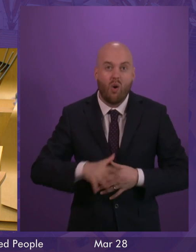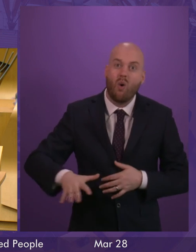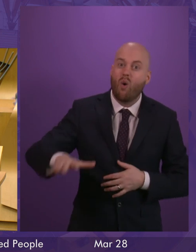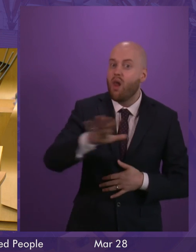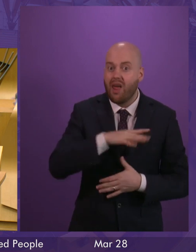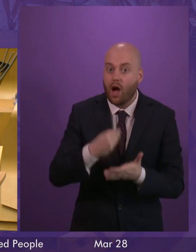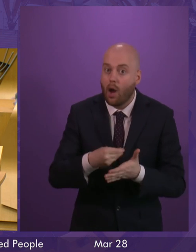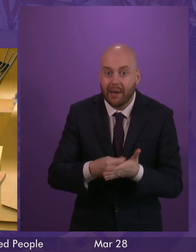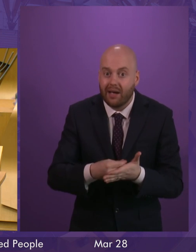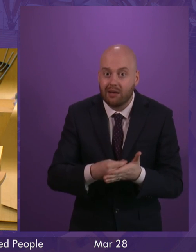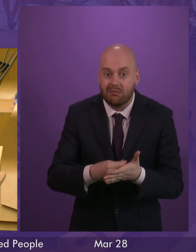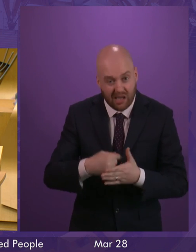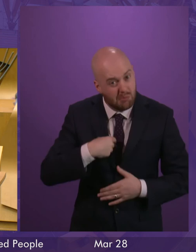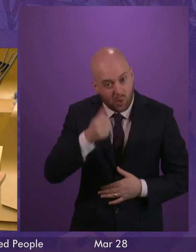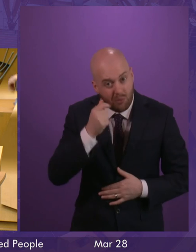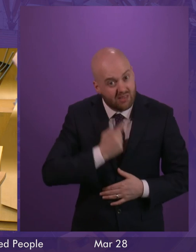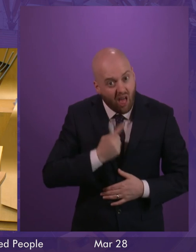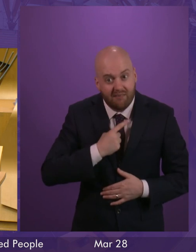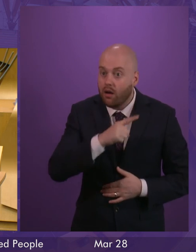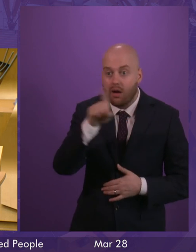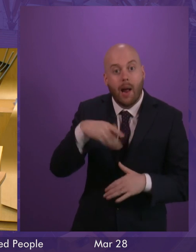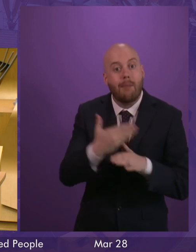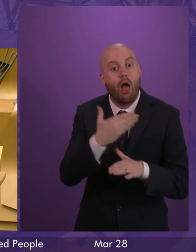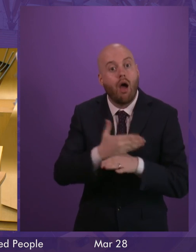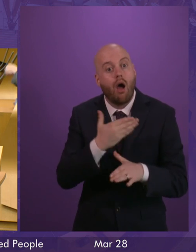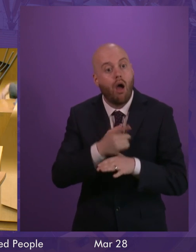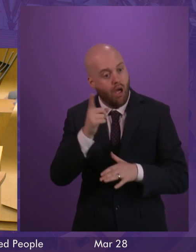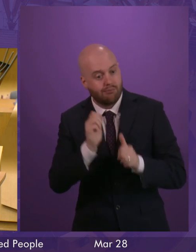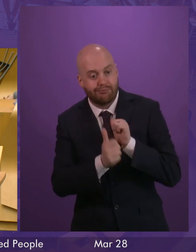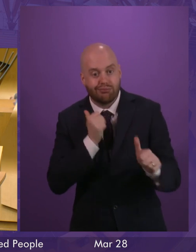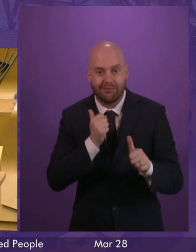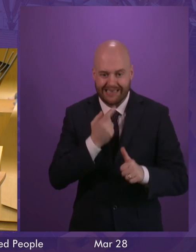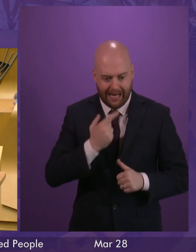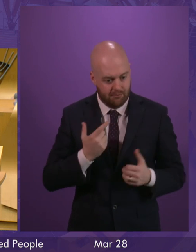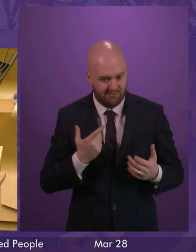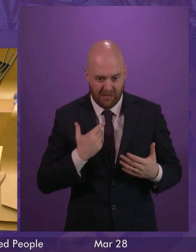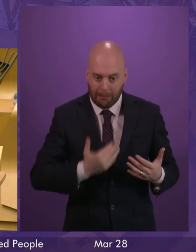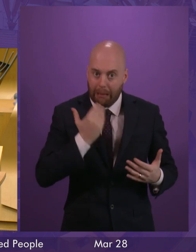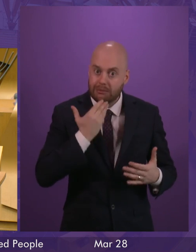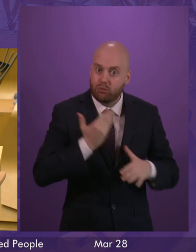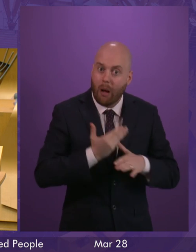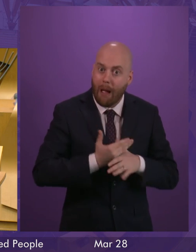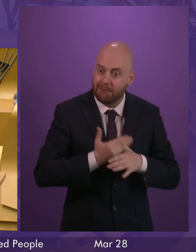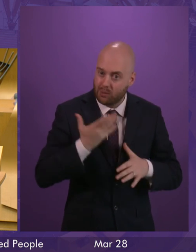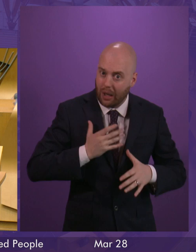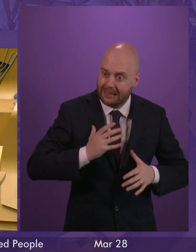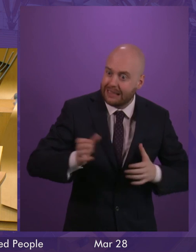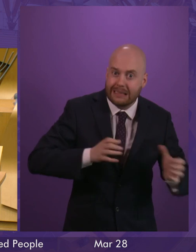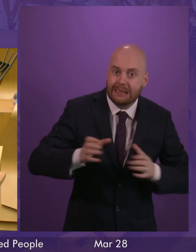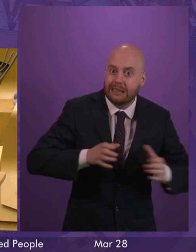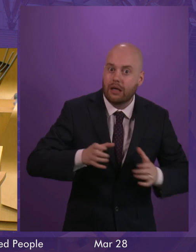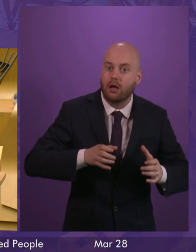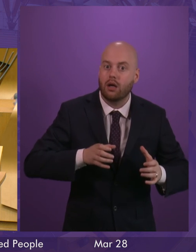know certainly from the many employers coming forward to speak to me about the skills gaps they have, the vacancies they have in their particular